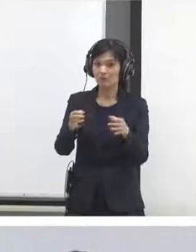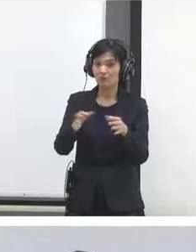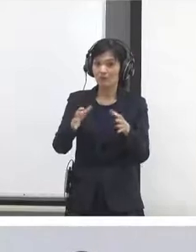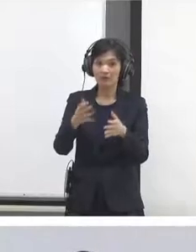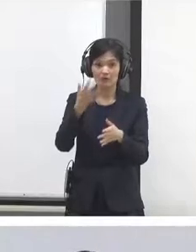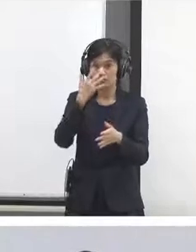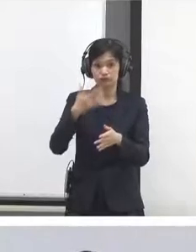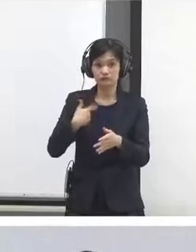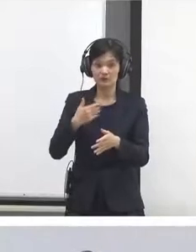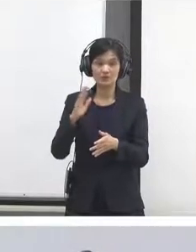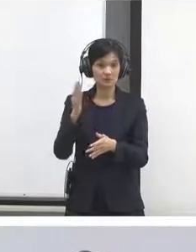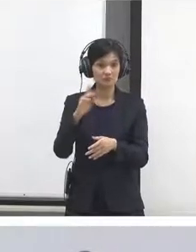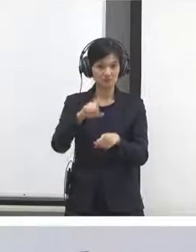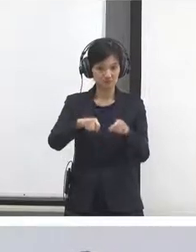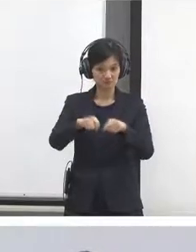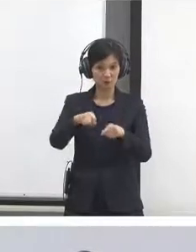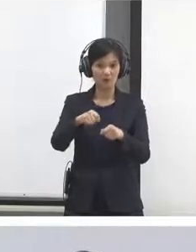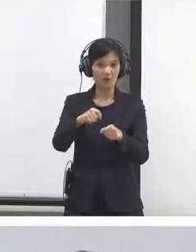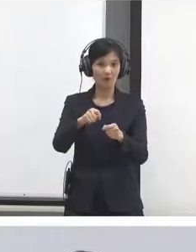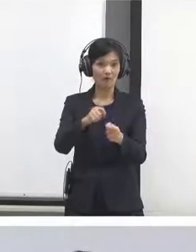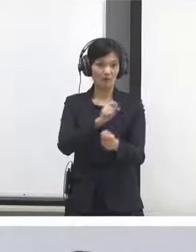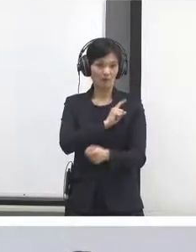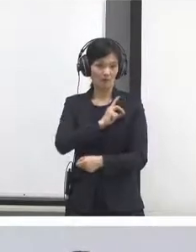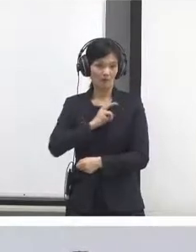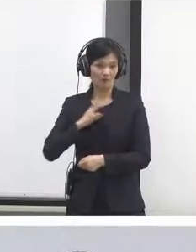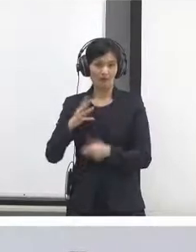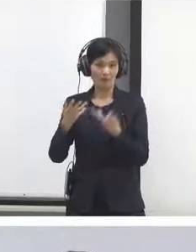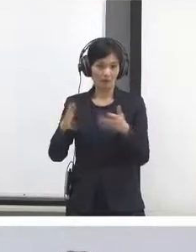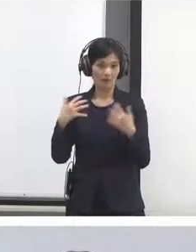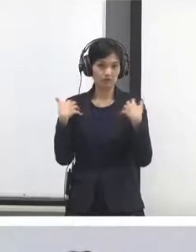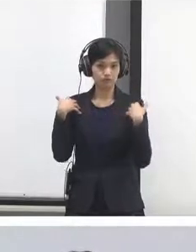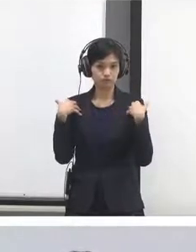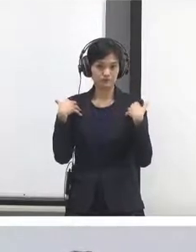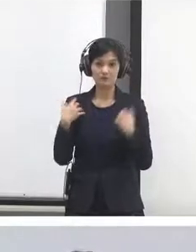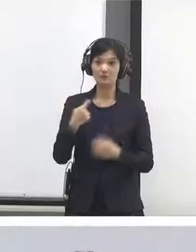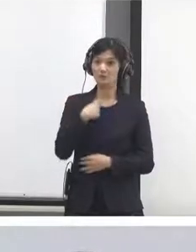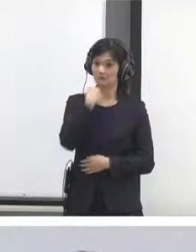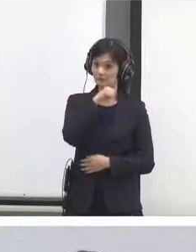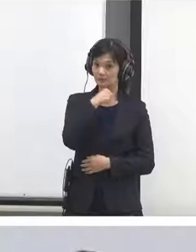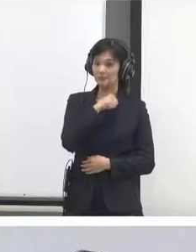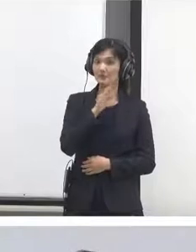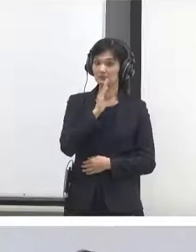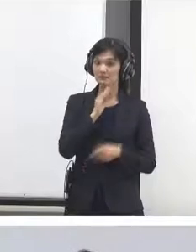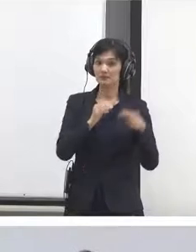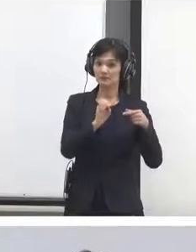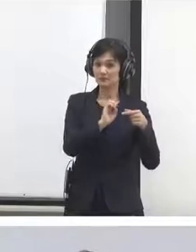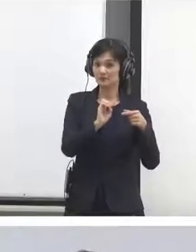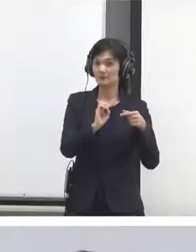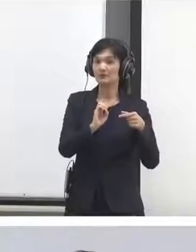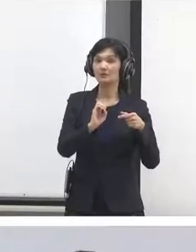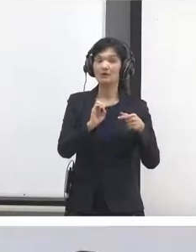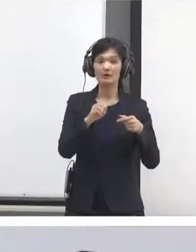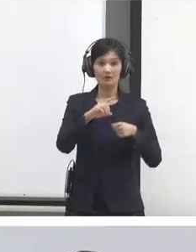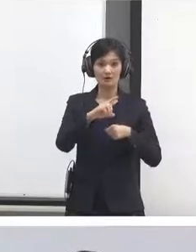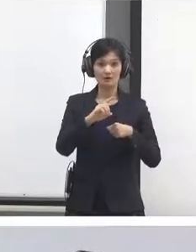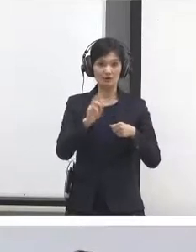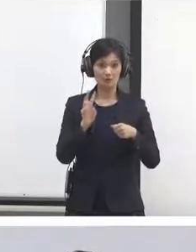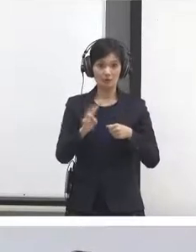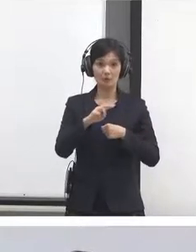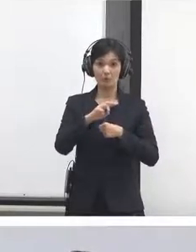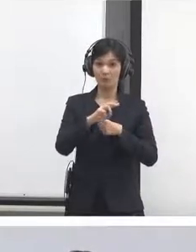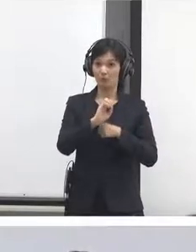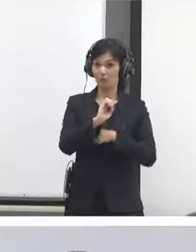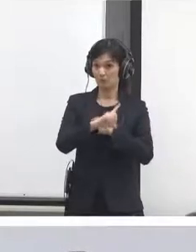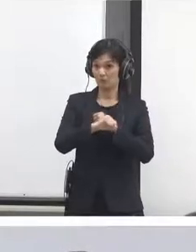are always very busy. And in Taiwan, we have GovZero hackathon, and we hold meetup about once 2 months.